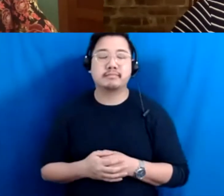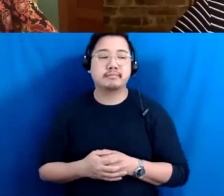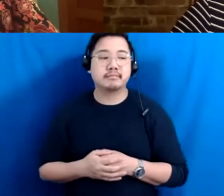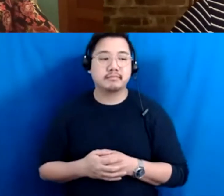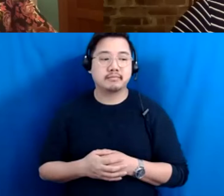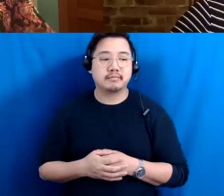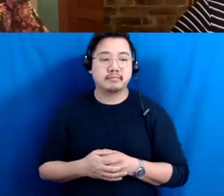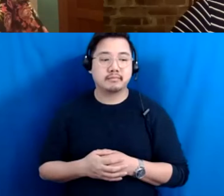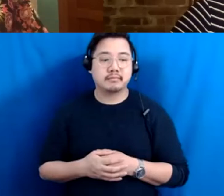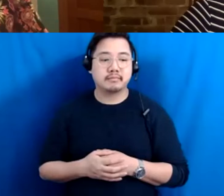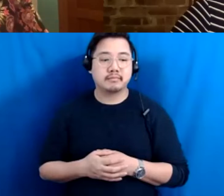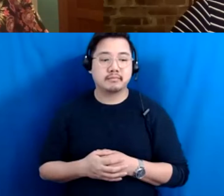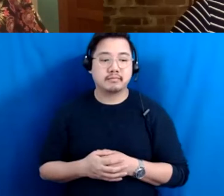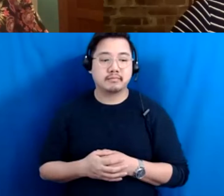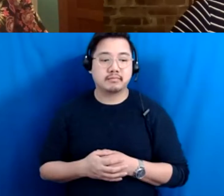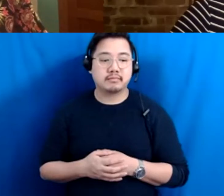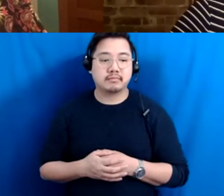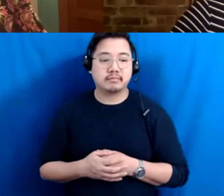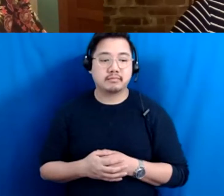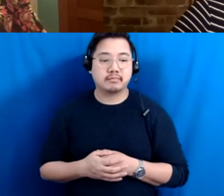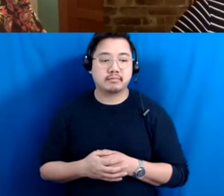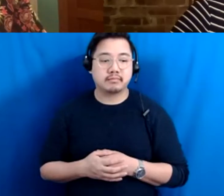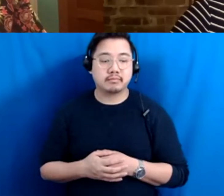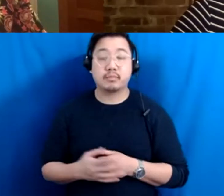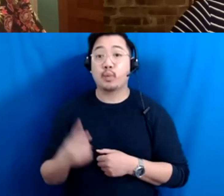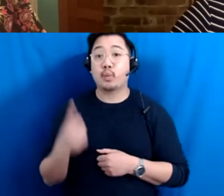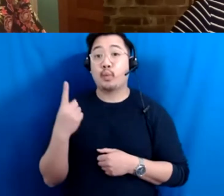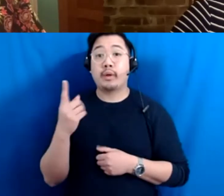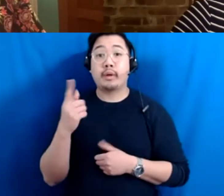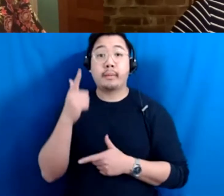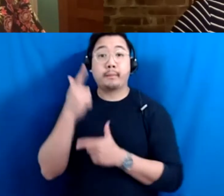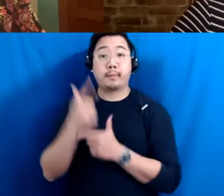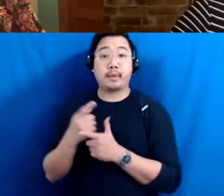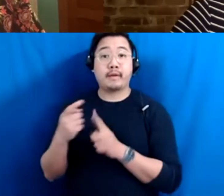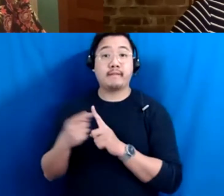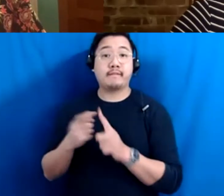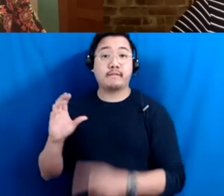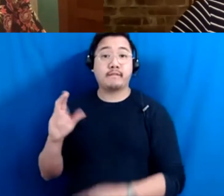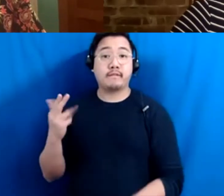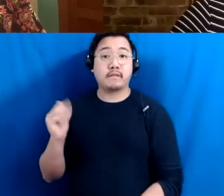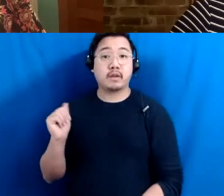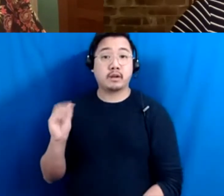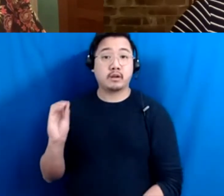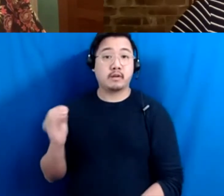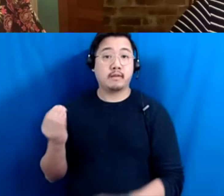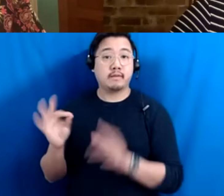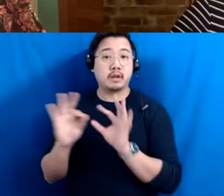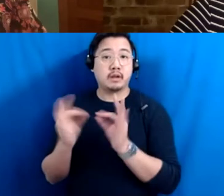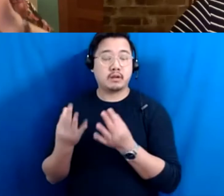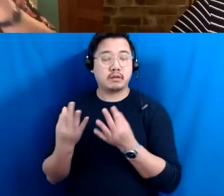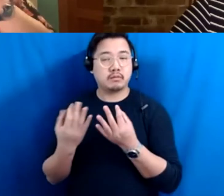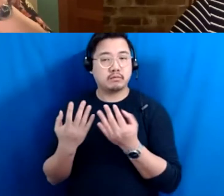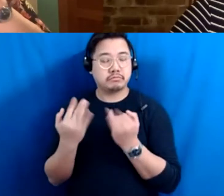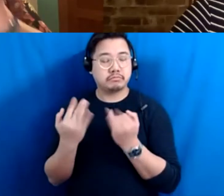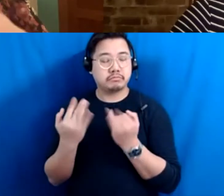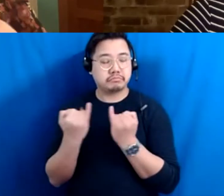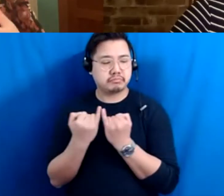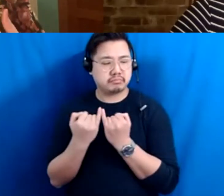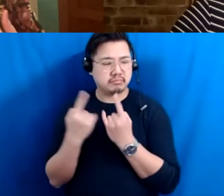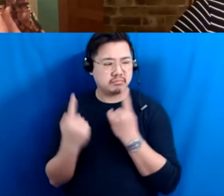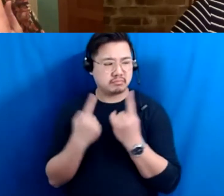their of the brothers in the Chao family, asks himself, um, what are we